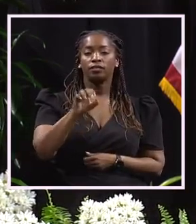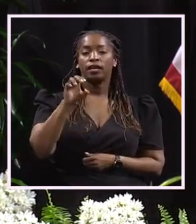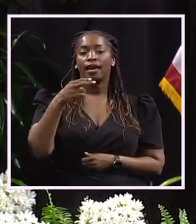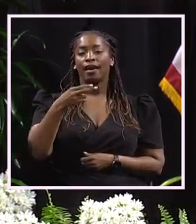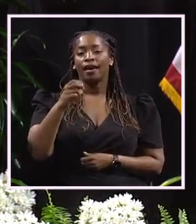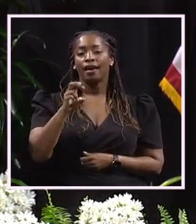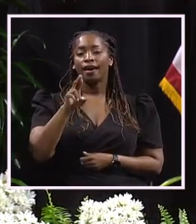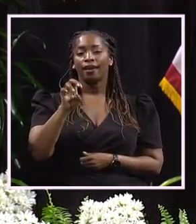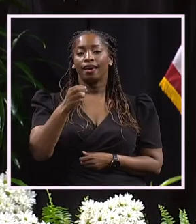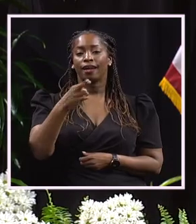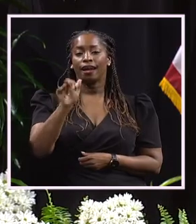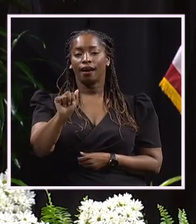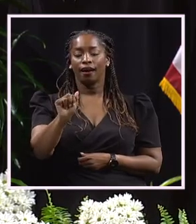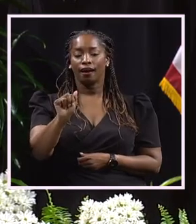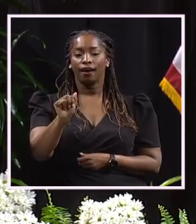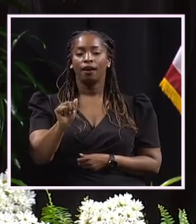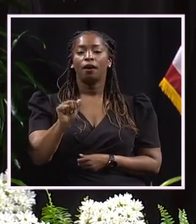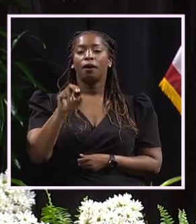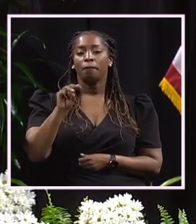laude.